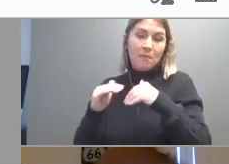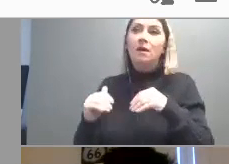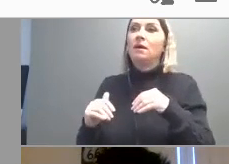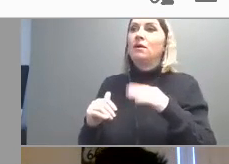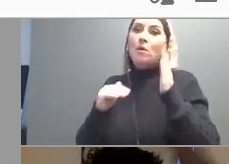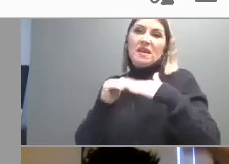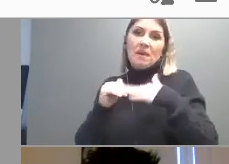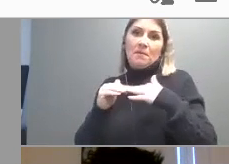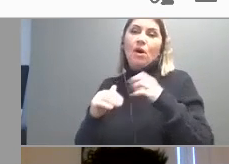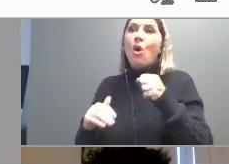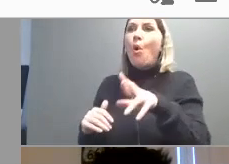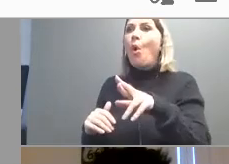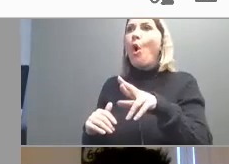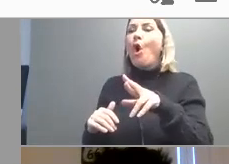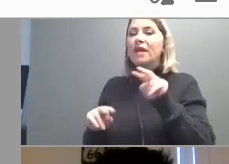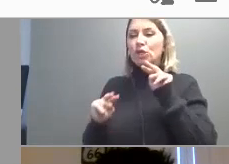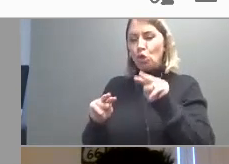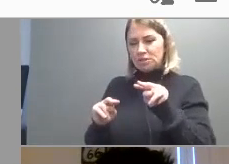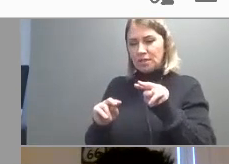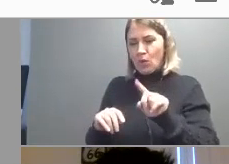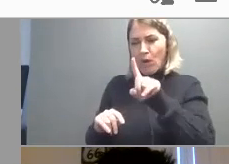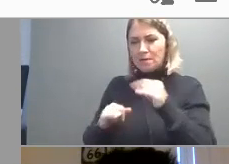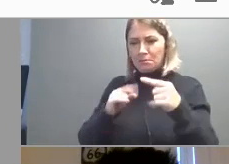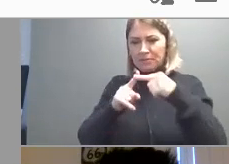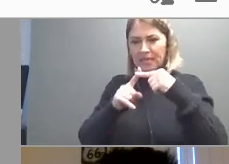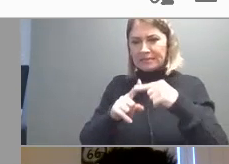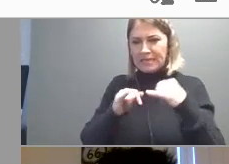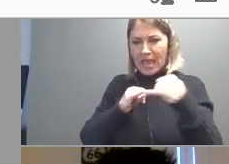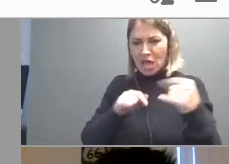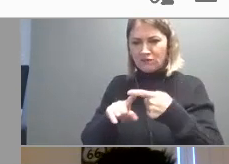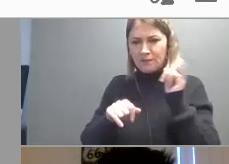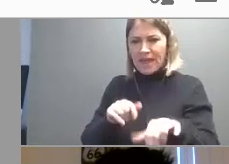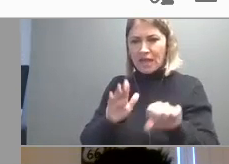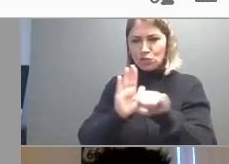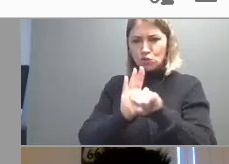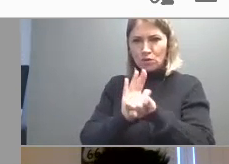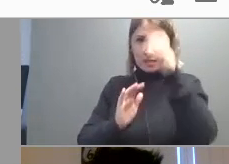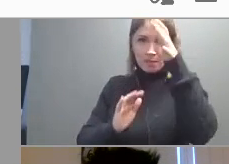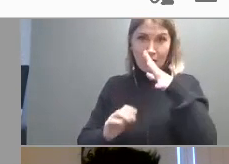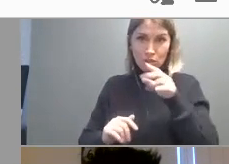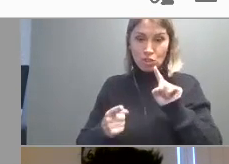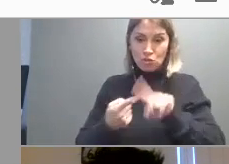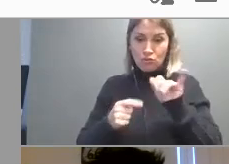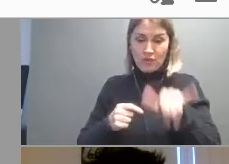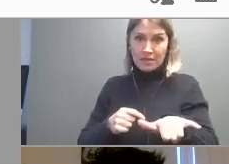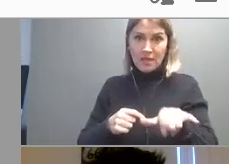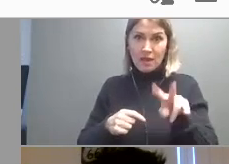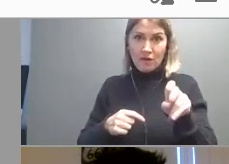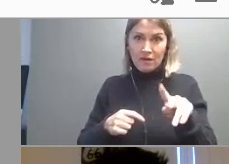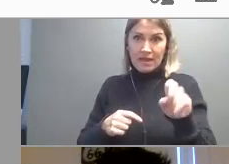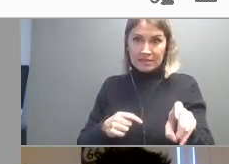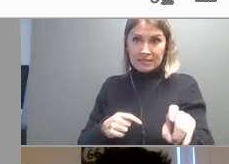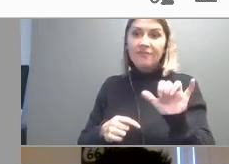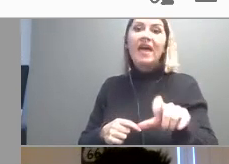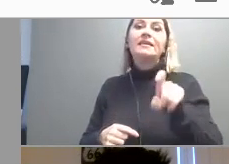have looked up till one plus edge to from that source parent vertex to this vertex. This needs